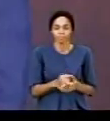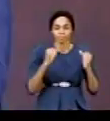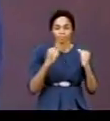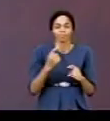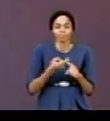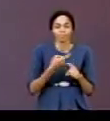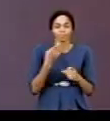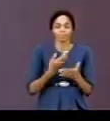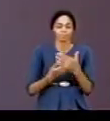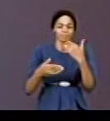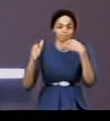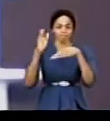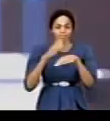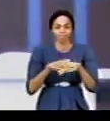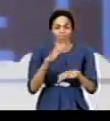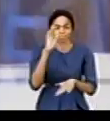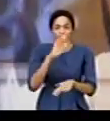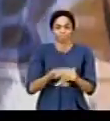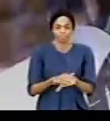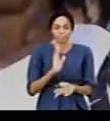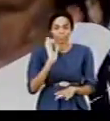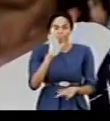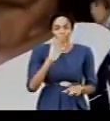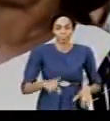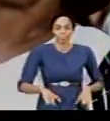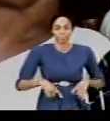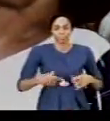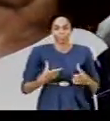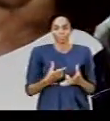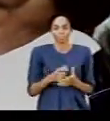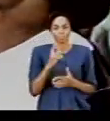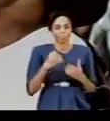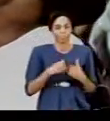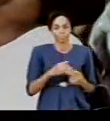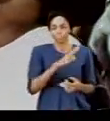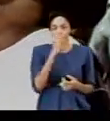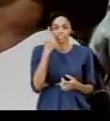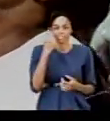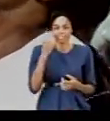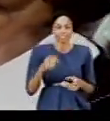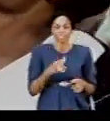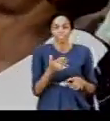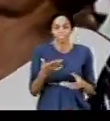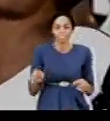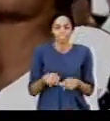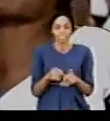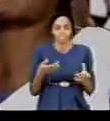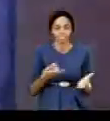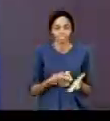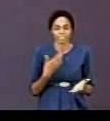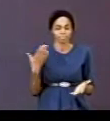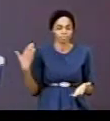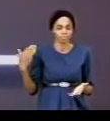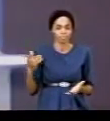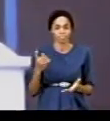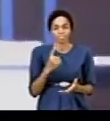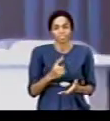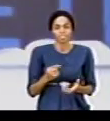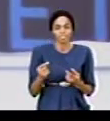high upon your life. You've never seen anything like this before. The day